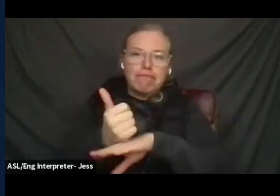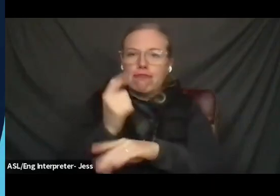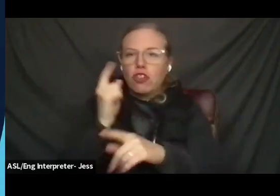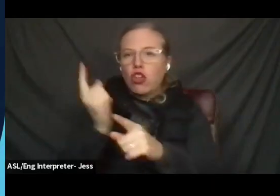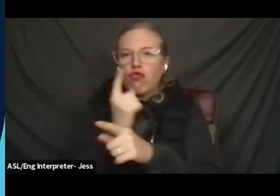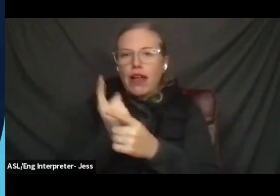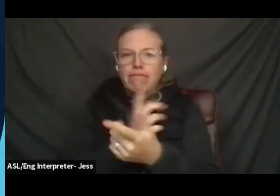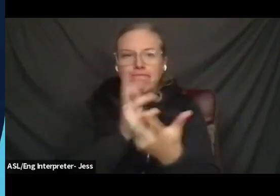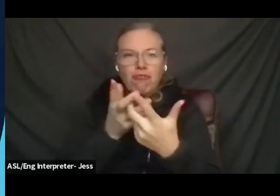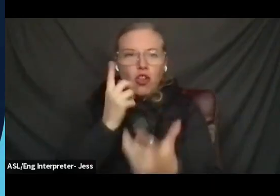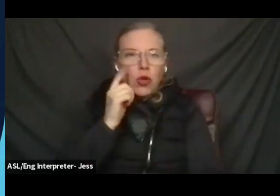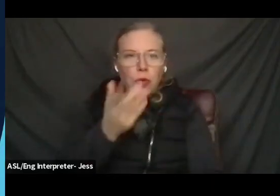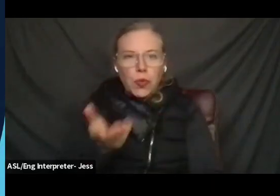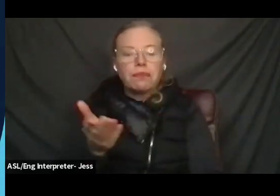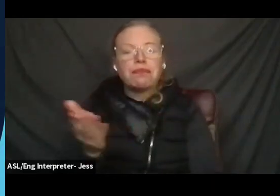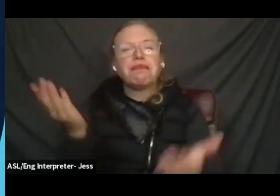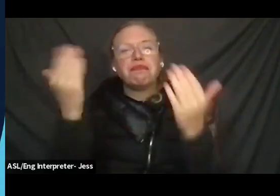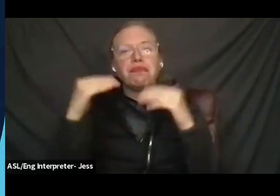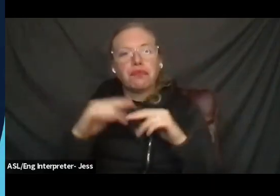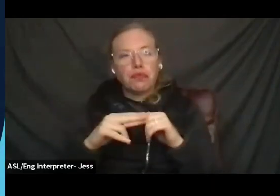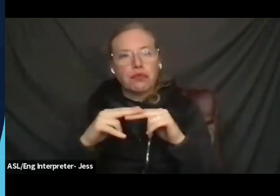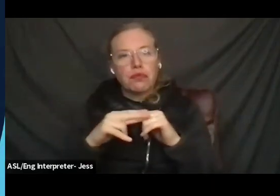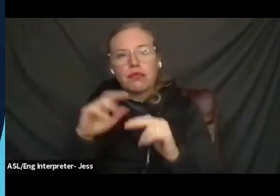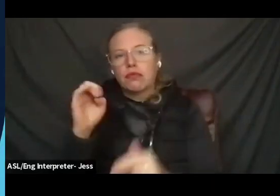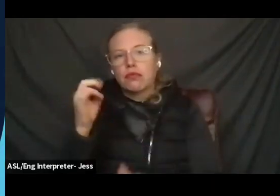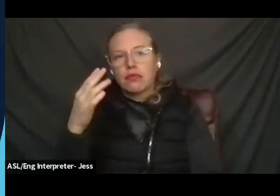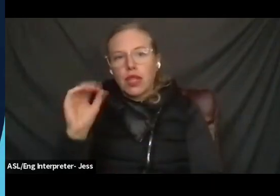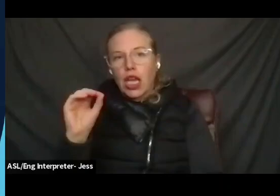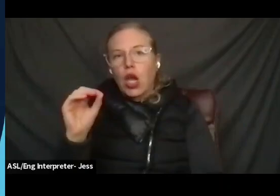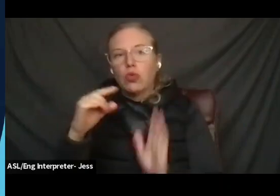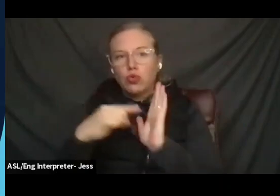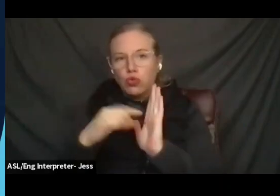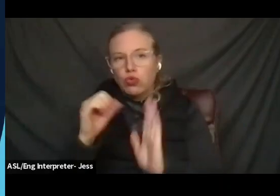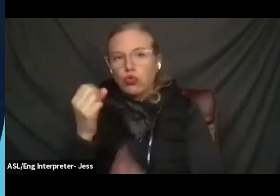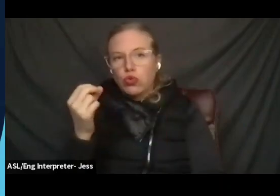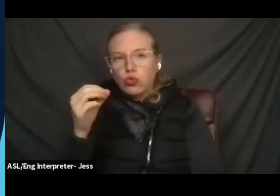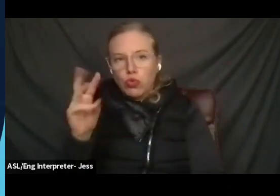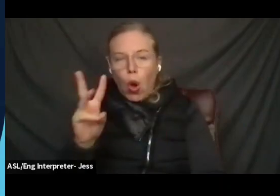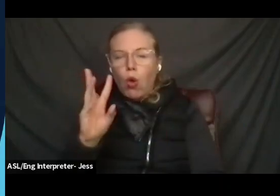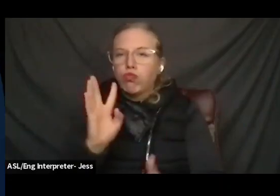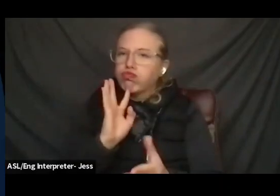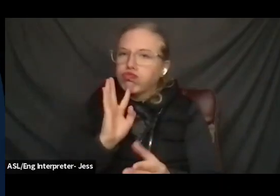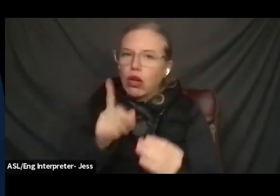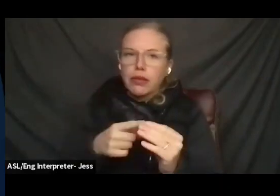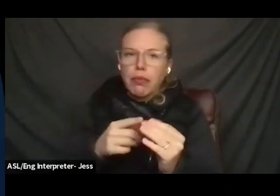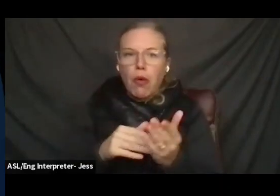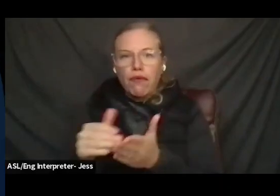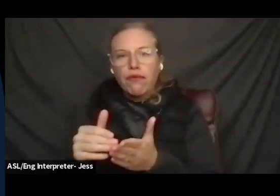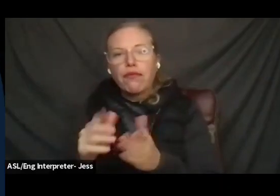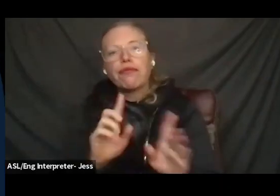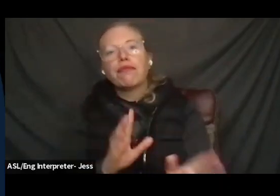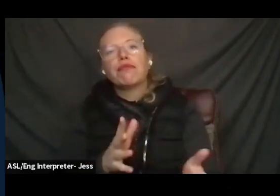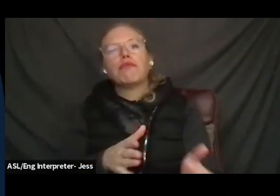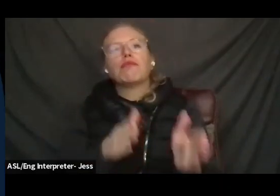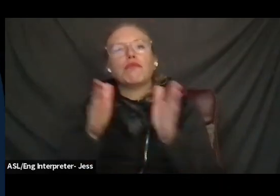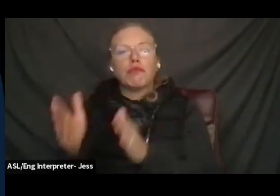thing. Go ahead. Echo shows, we've talked a lot about that. We can go on.